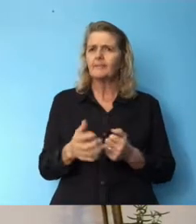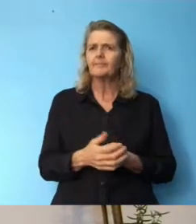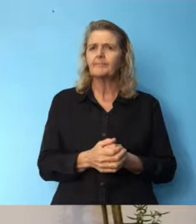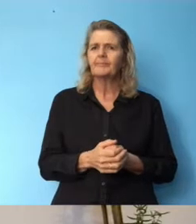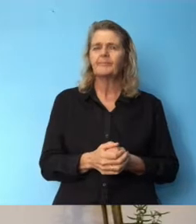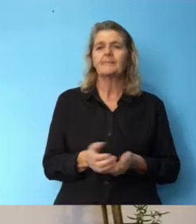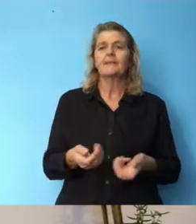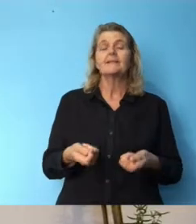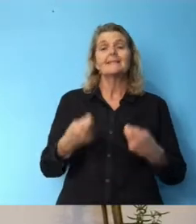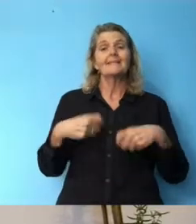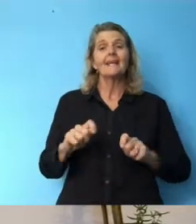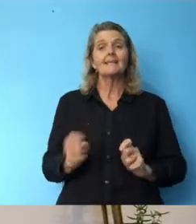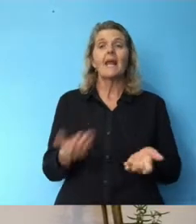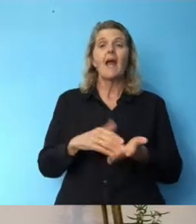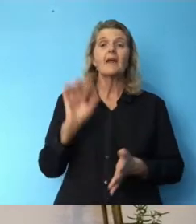Now for our whites.